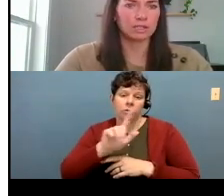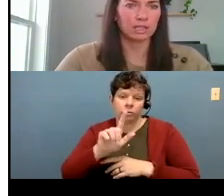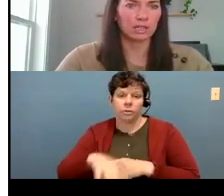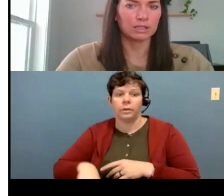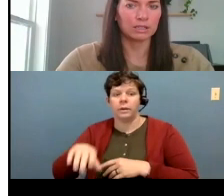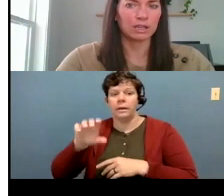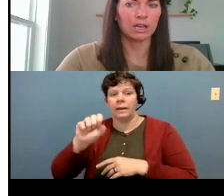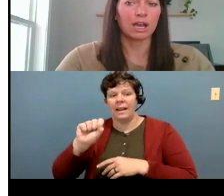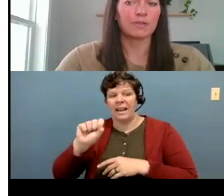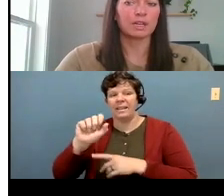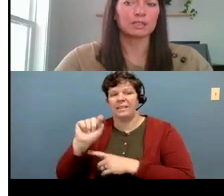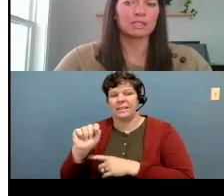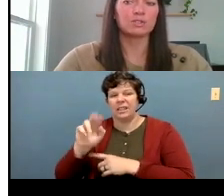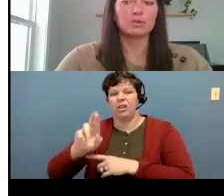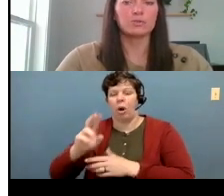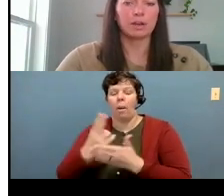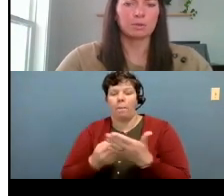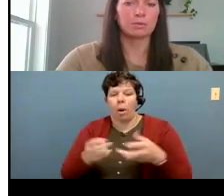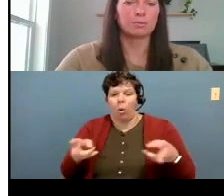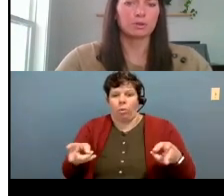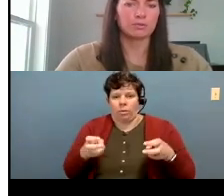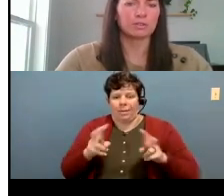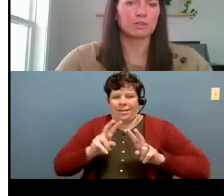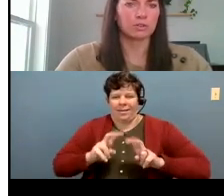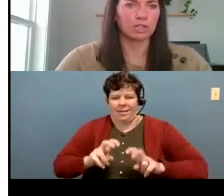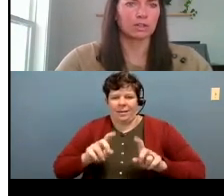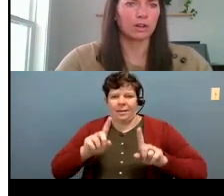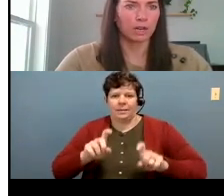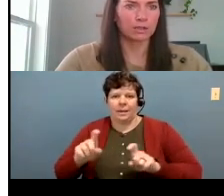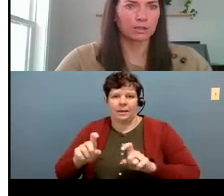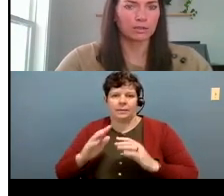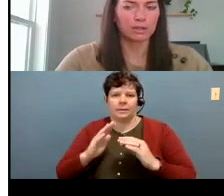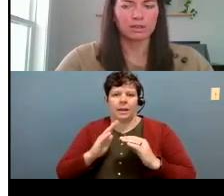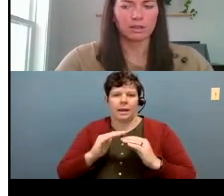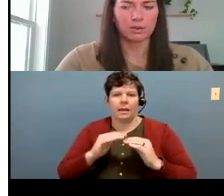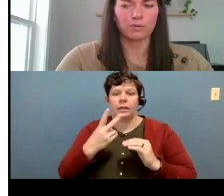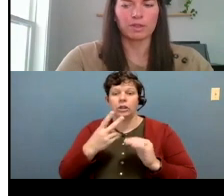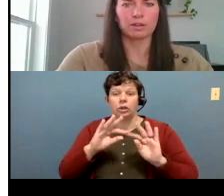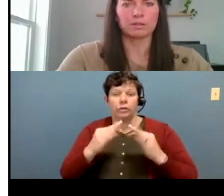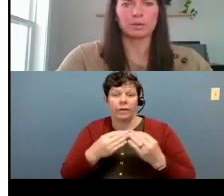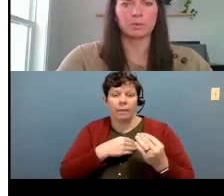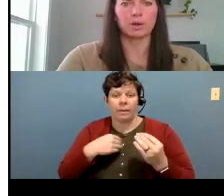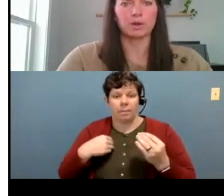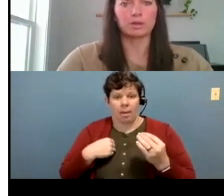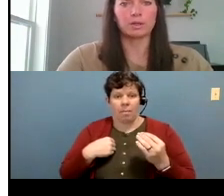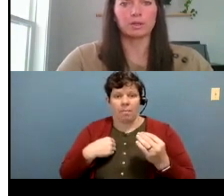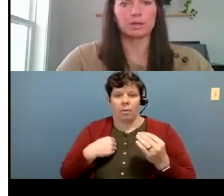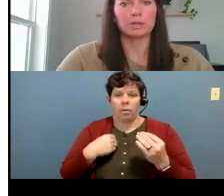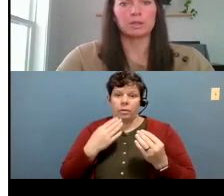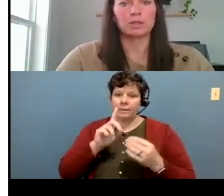to decedents, and that at least 2 family members' profiles are searching in CODIS. And I'll go over that a little bit more.